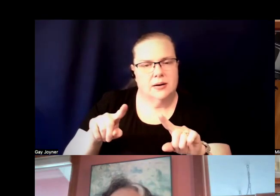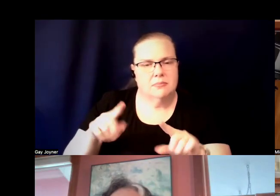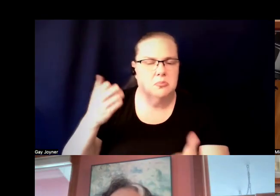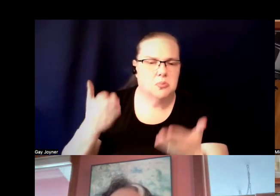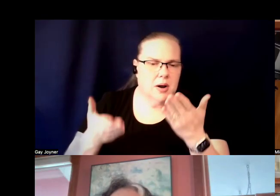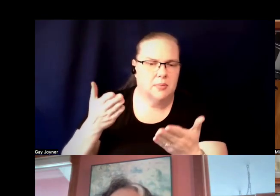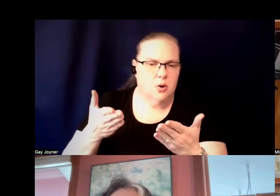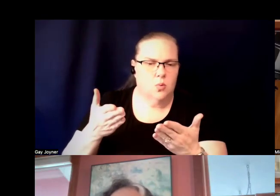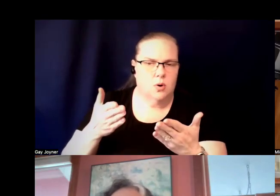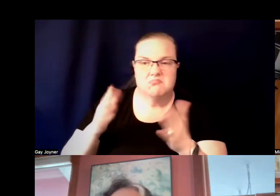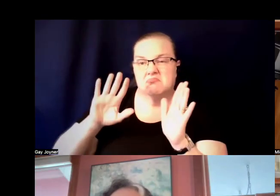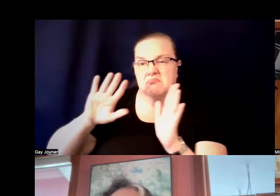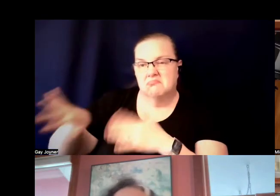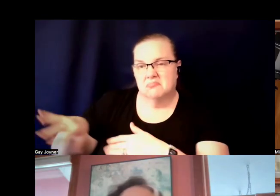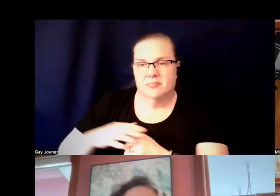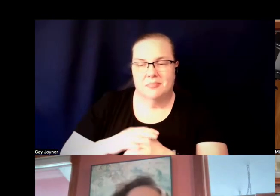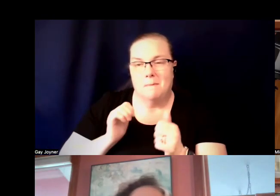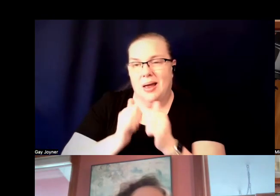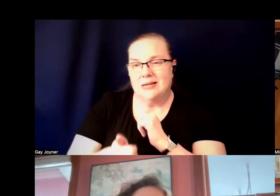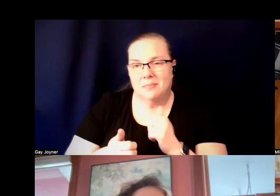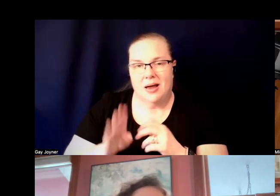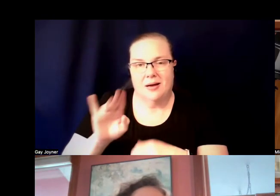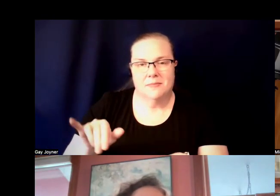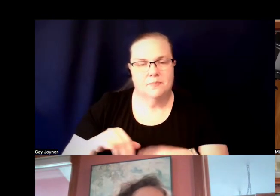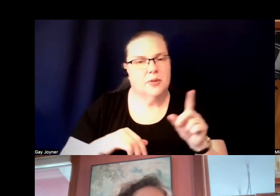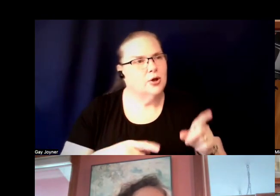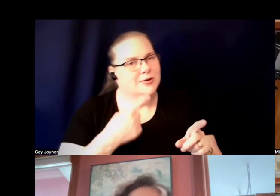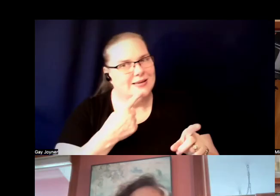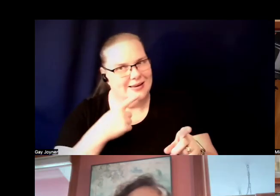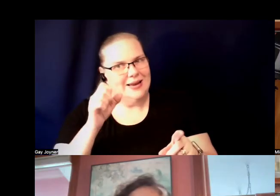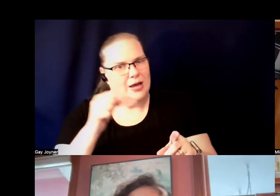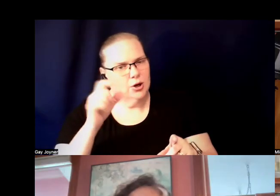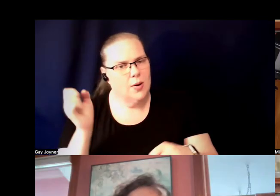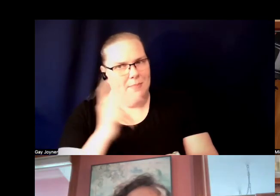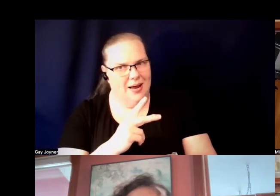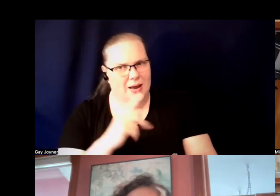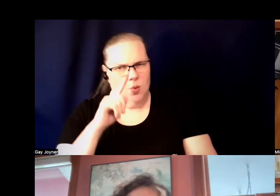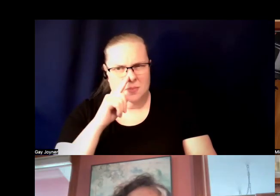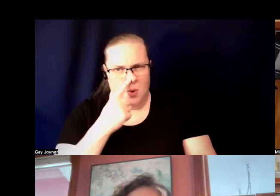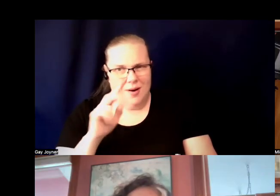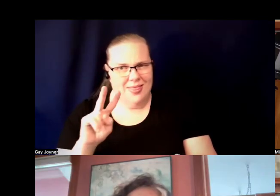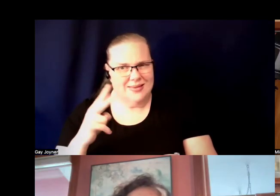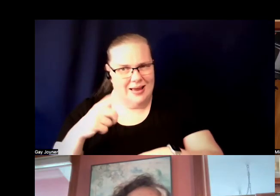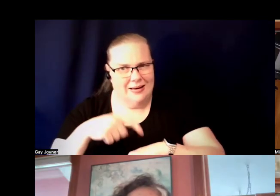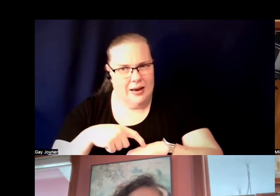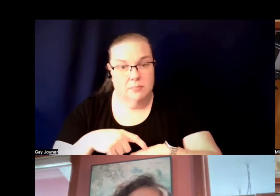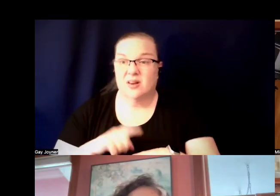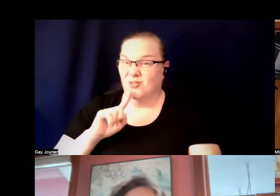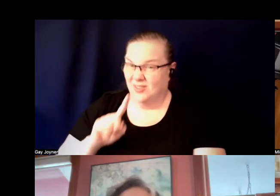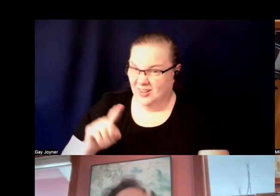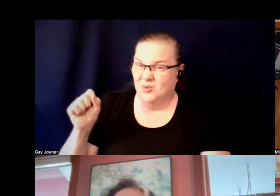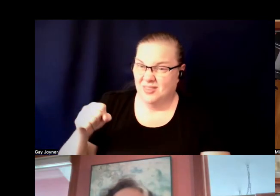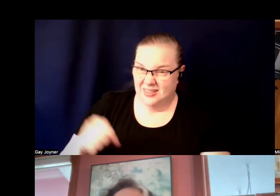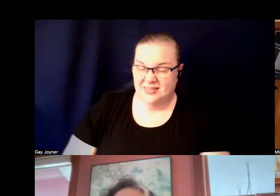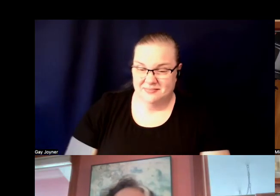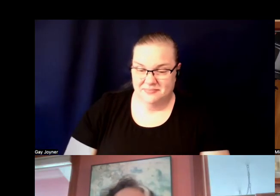would just pass it by. So That's why you it said really, before you went back to a place and it was boring the second time. it really was. It